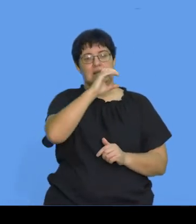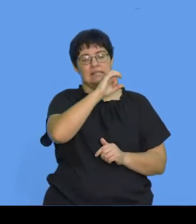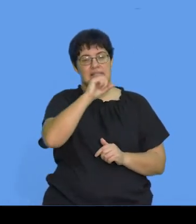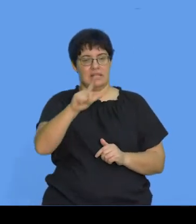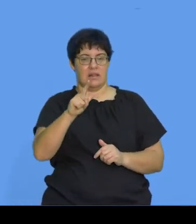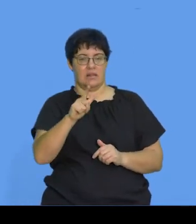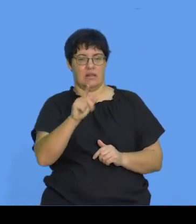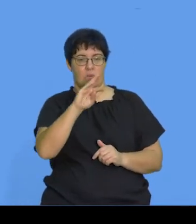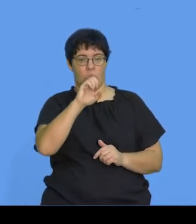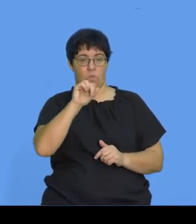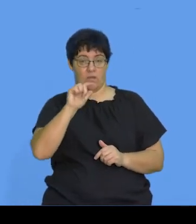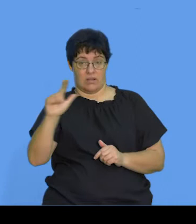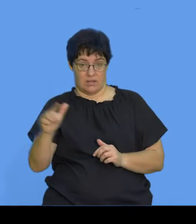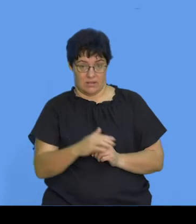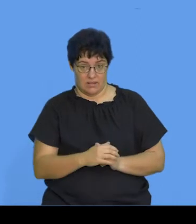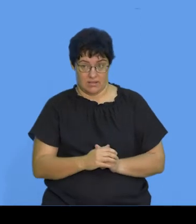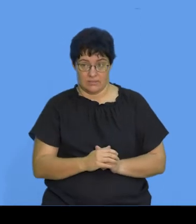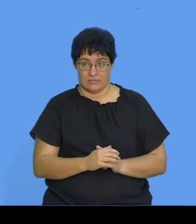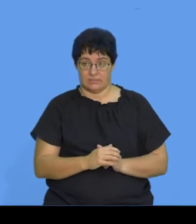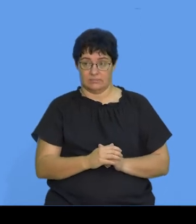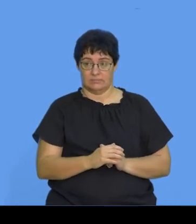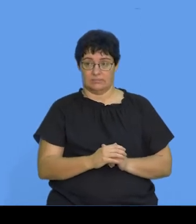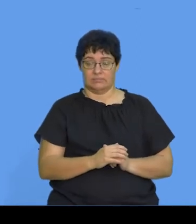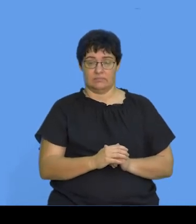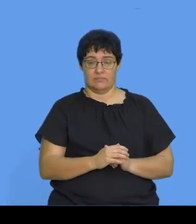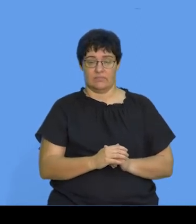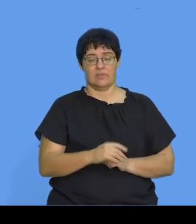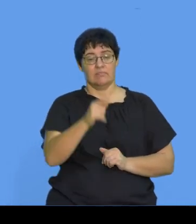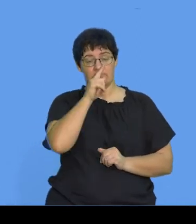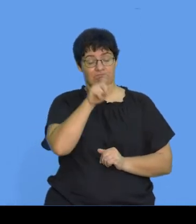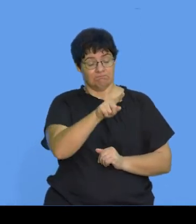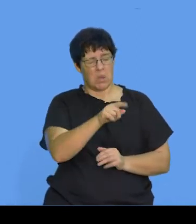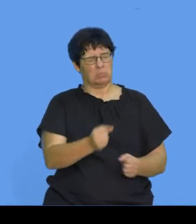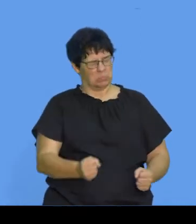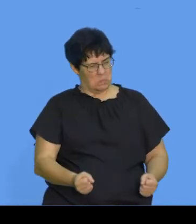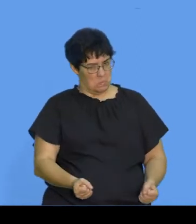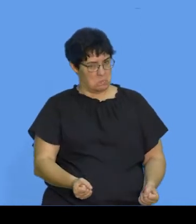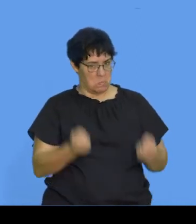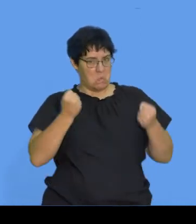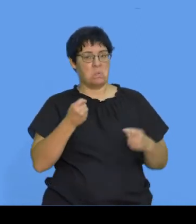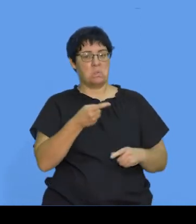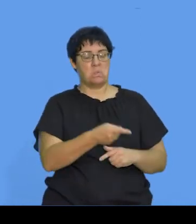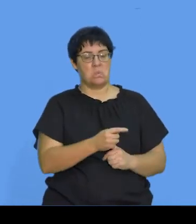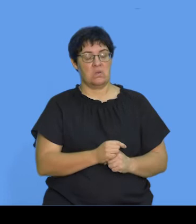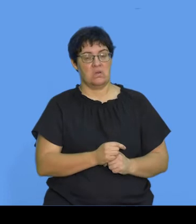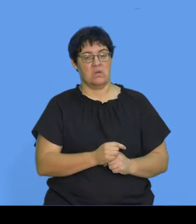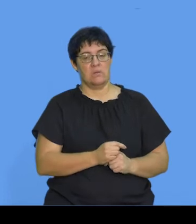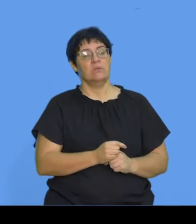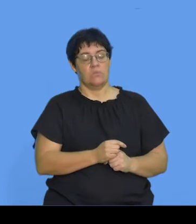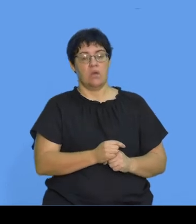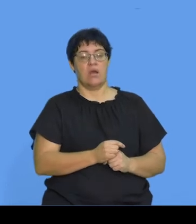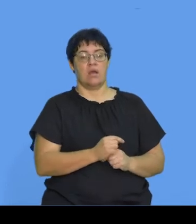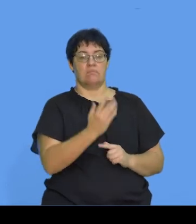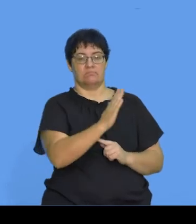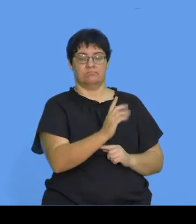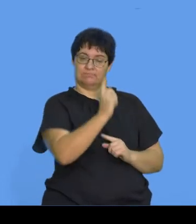is a cell wall. And we're going to look at it when we look at a cell. And it's strong. It's a strong thing. And